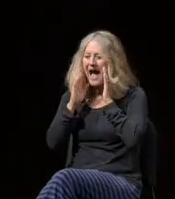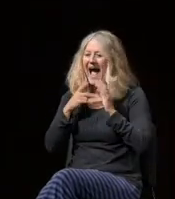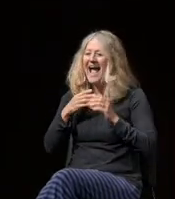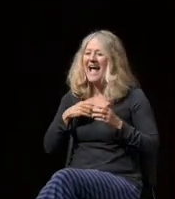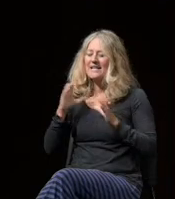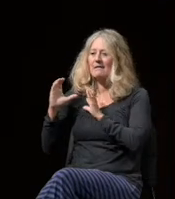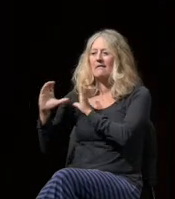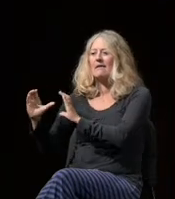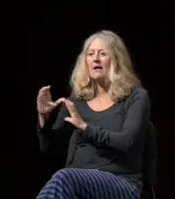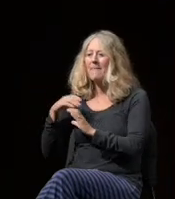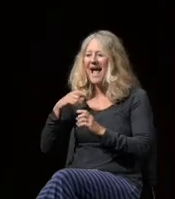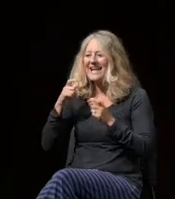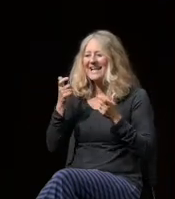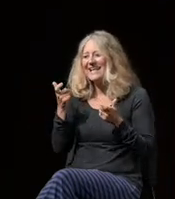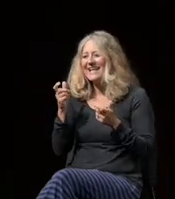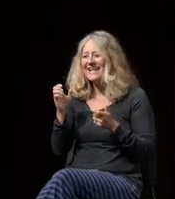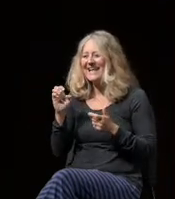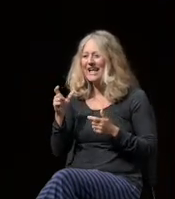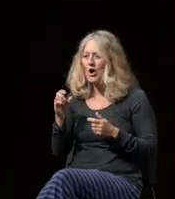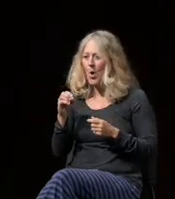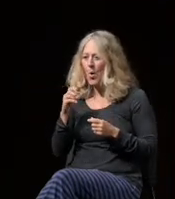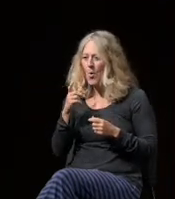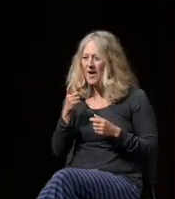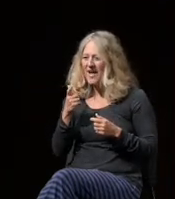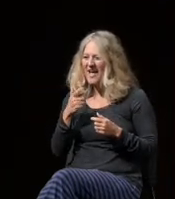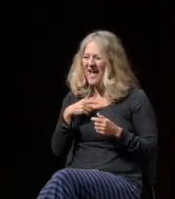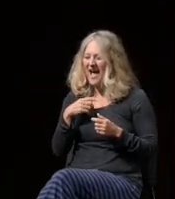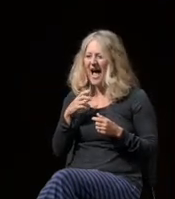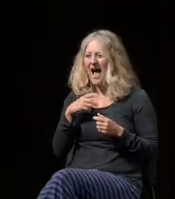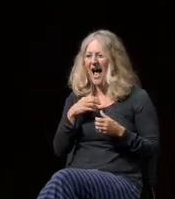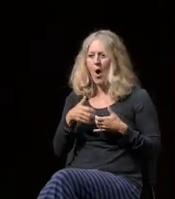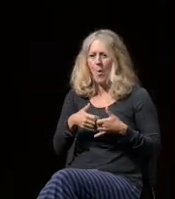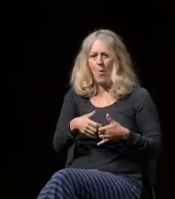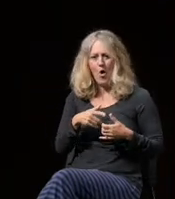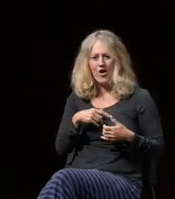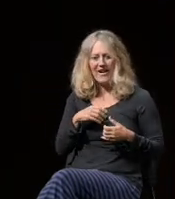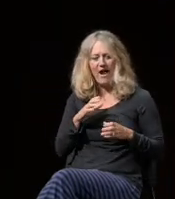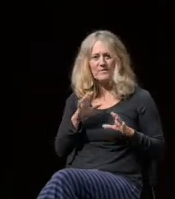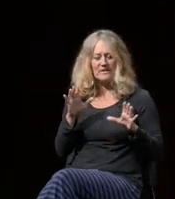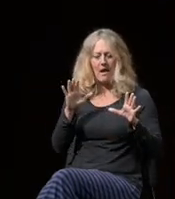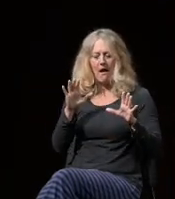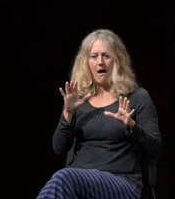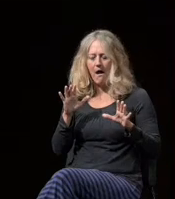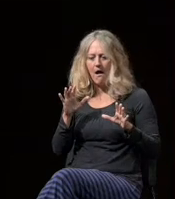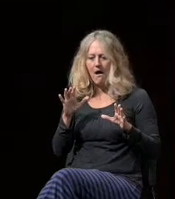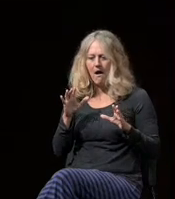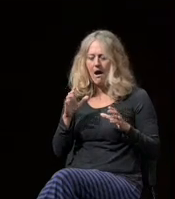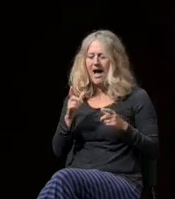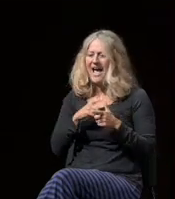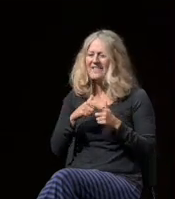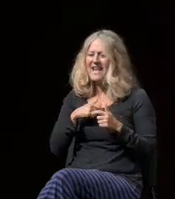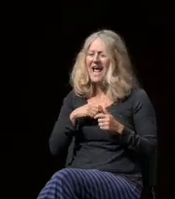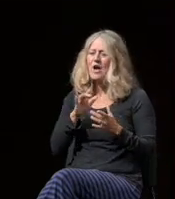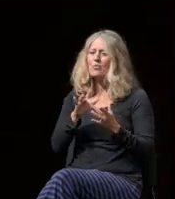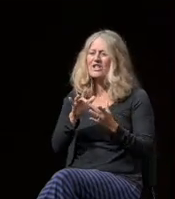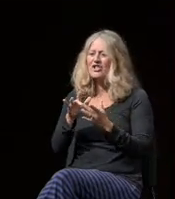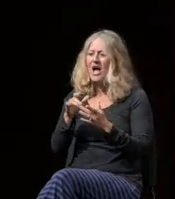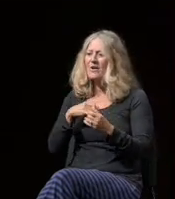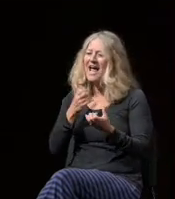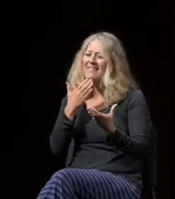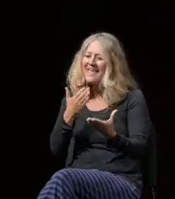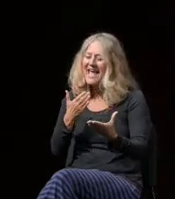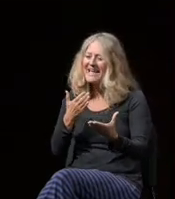ego because, Regina Stamek Stroud Diversity Award made that fundamental mistake. And then I reached out to him and I thanked